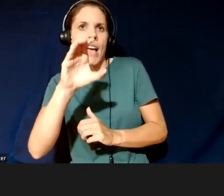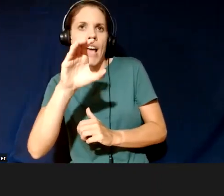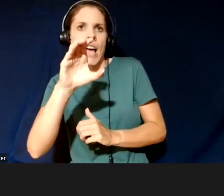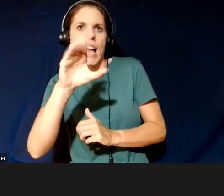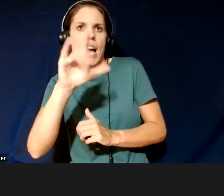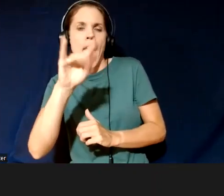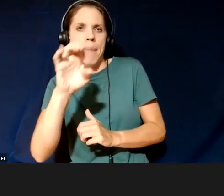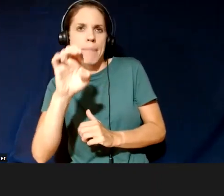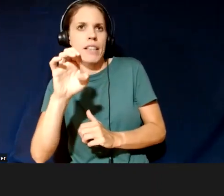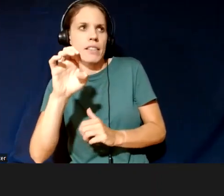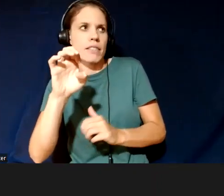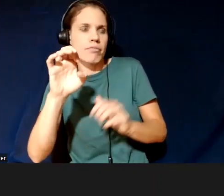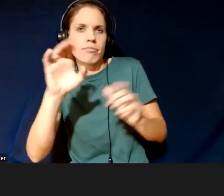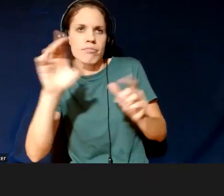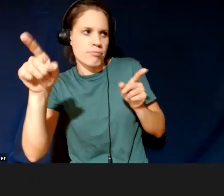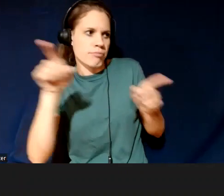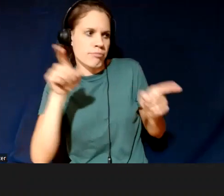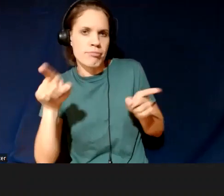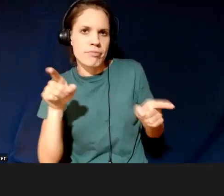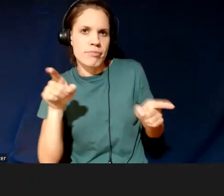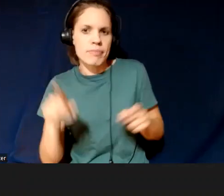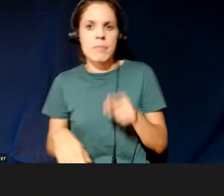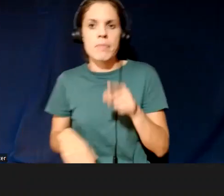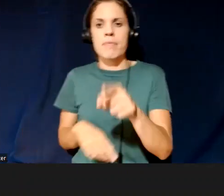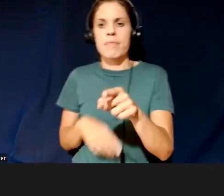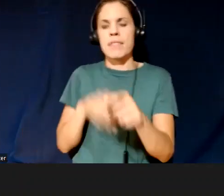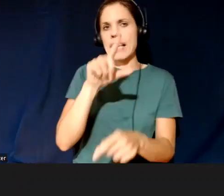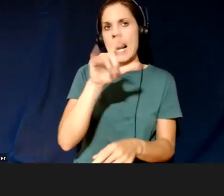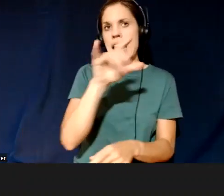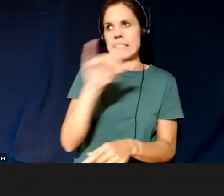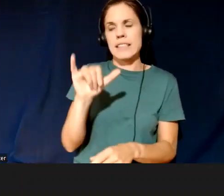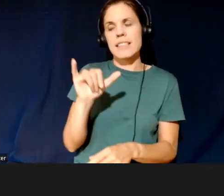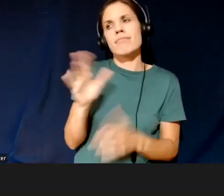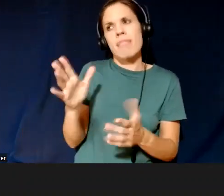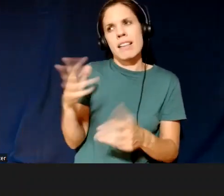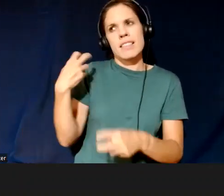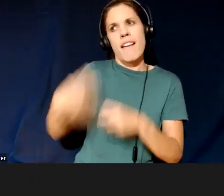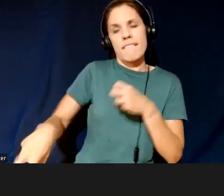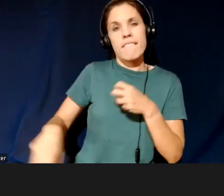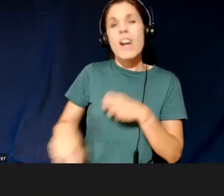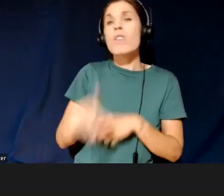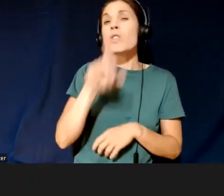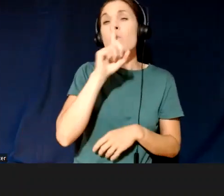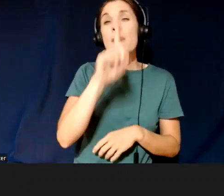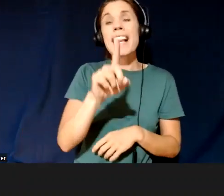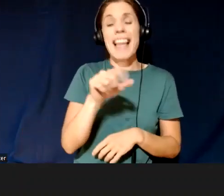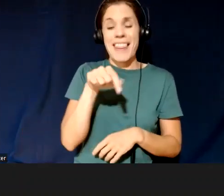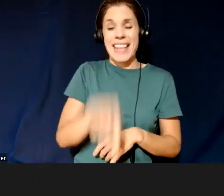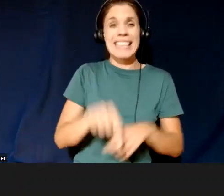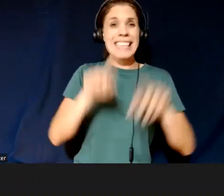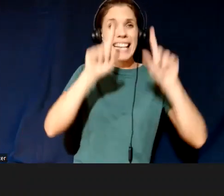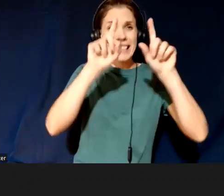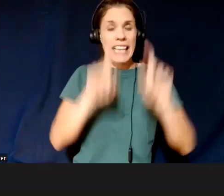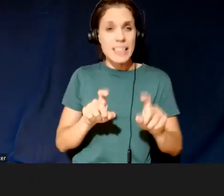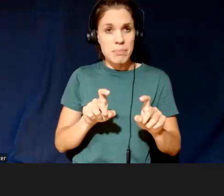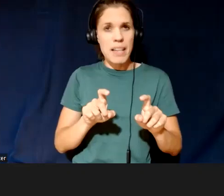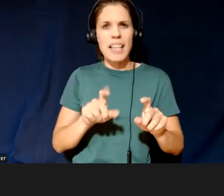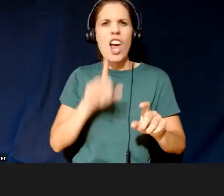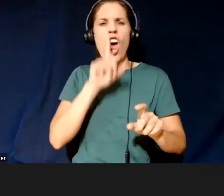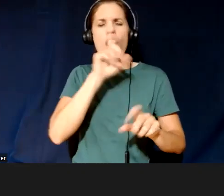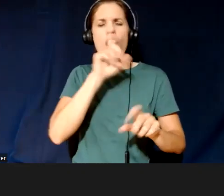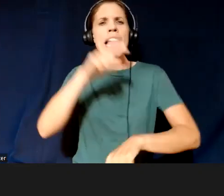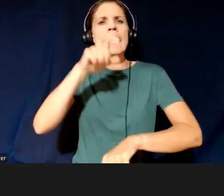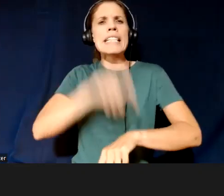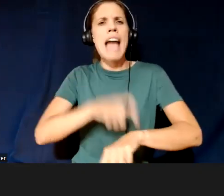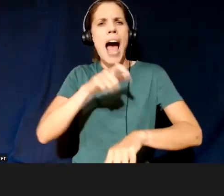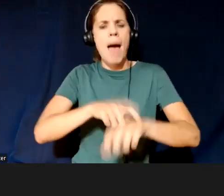go. Yeah, that's a tough one because this assessment really is a snapshot in time. It takes into account a lot of